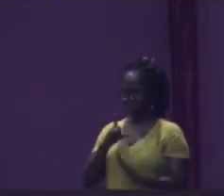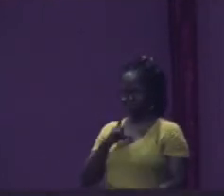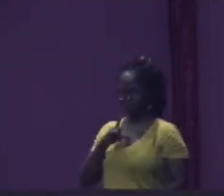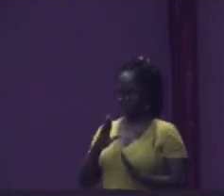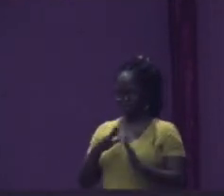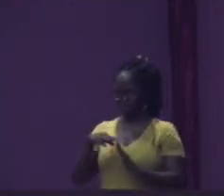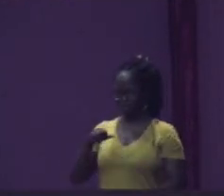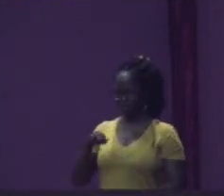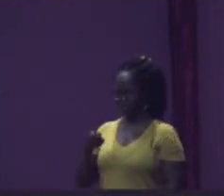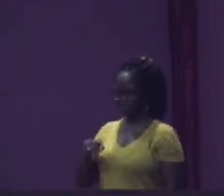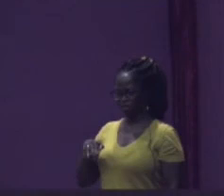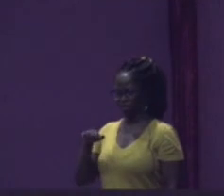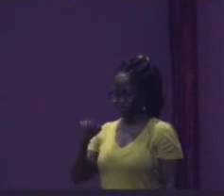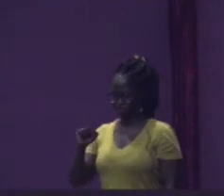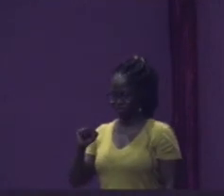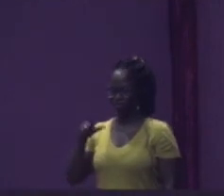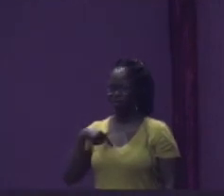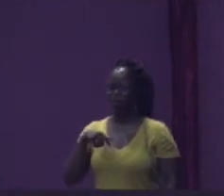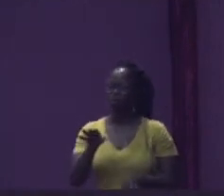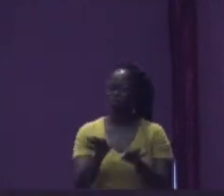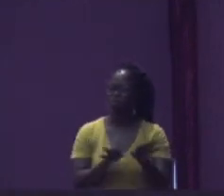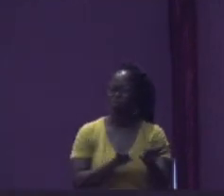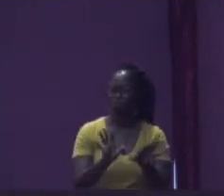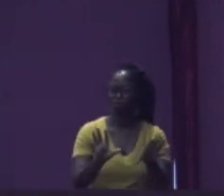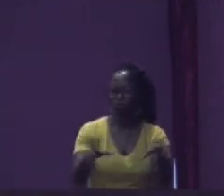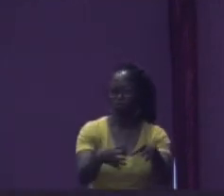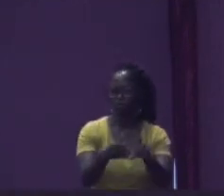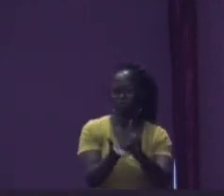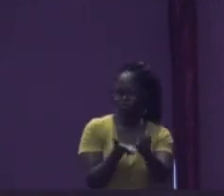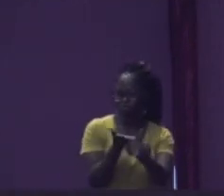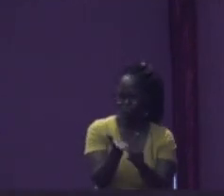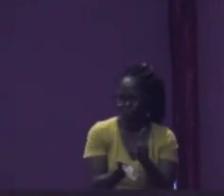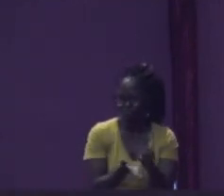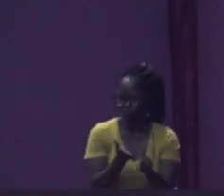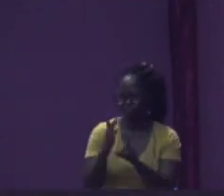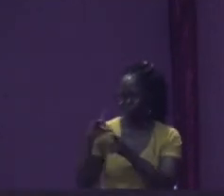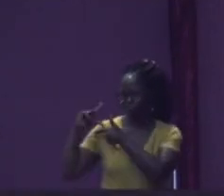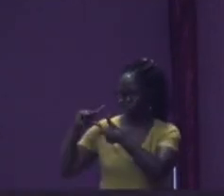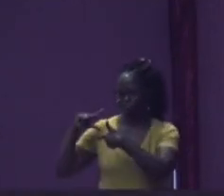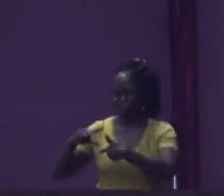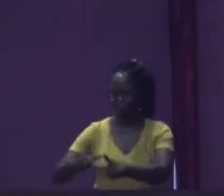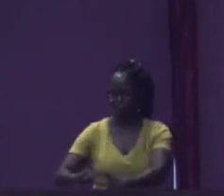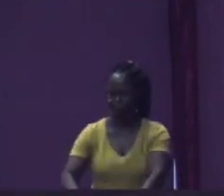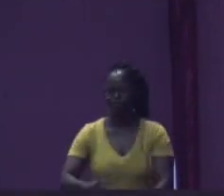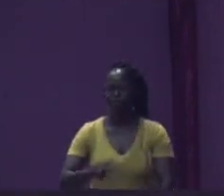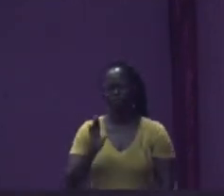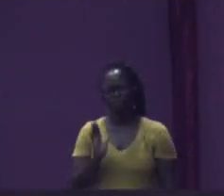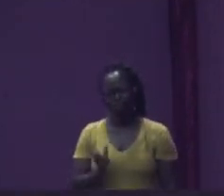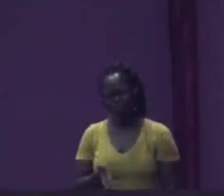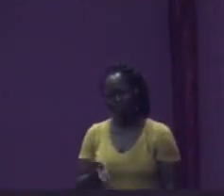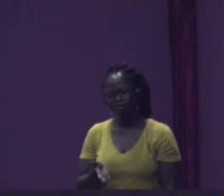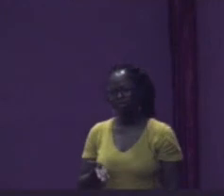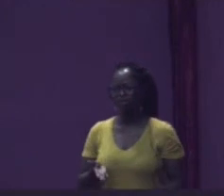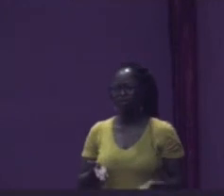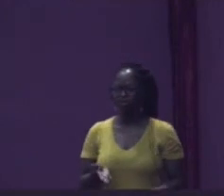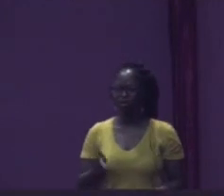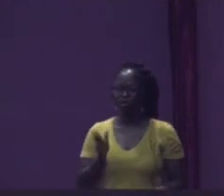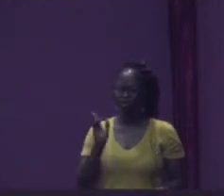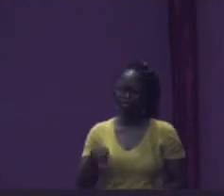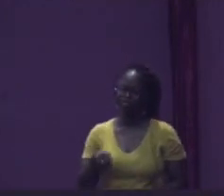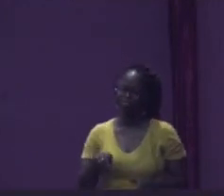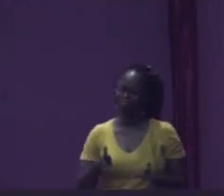one of these groups of midwives, of traditional midwives. And that's very different from one that